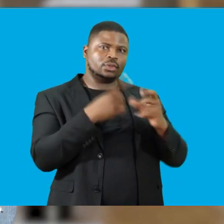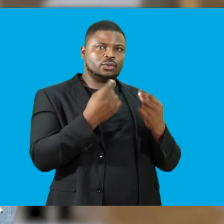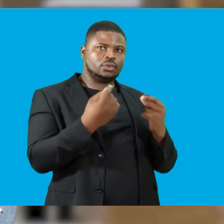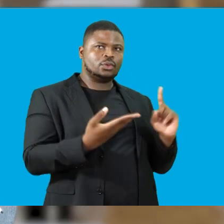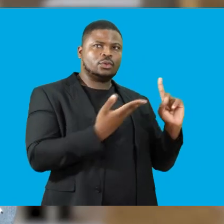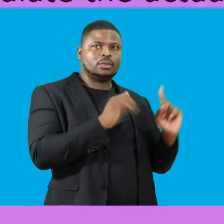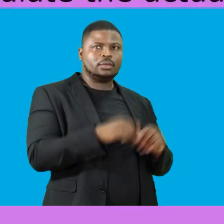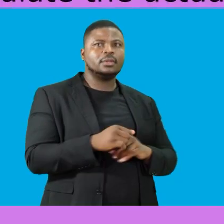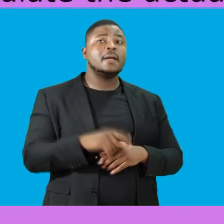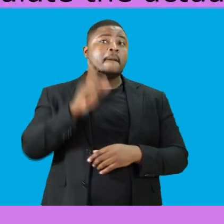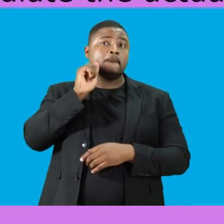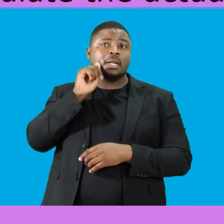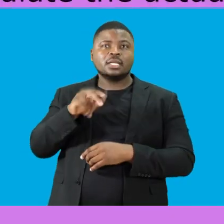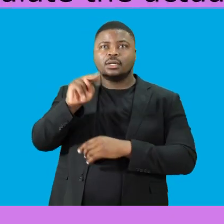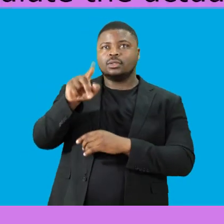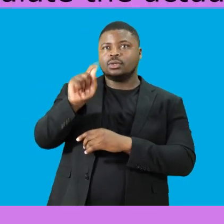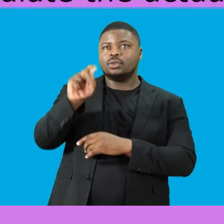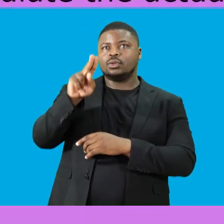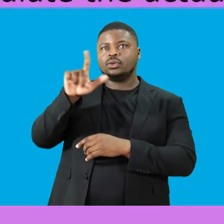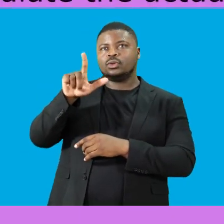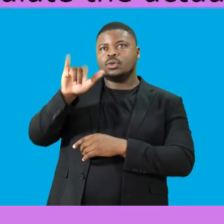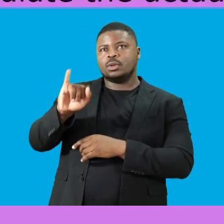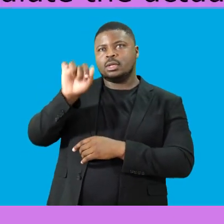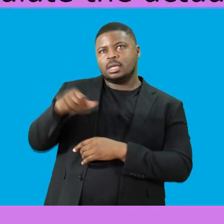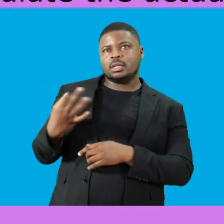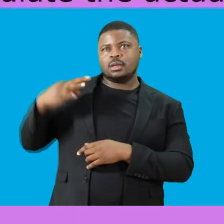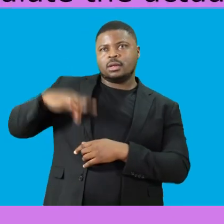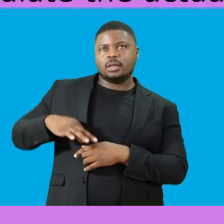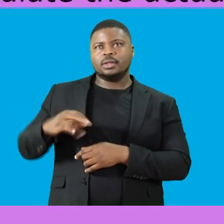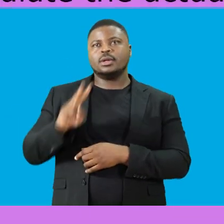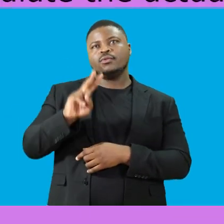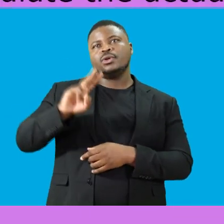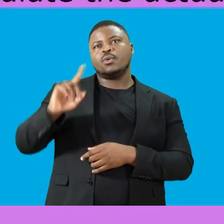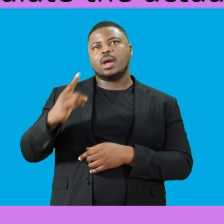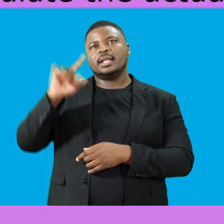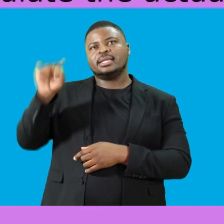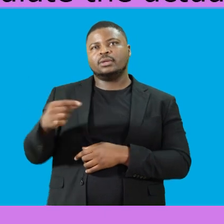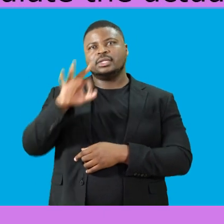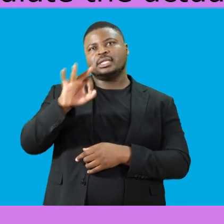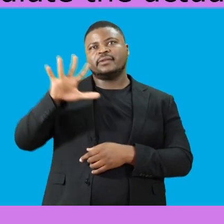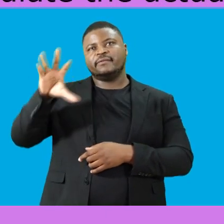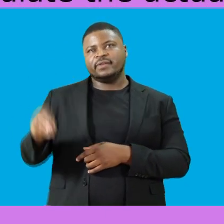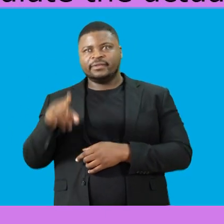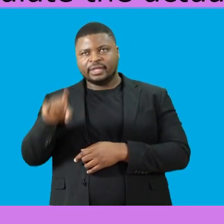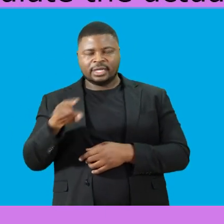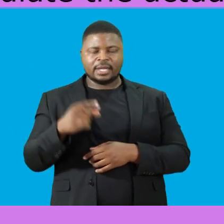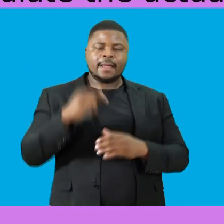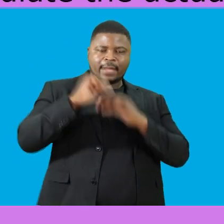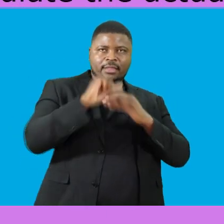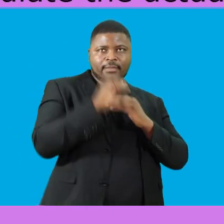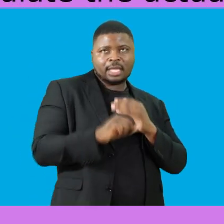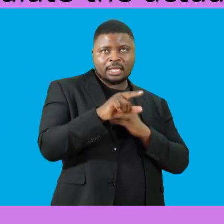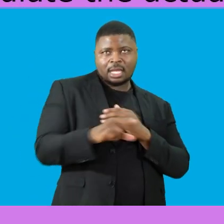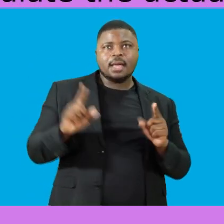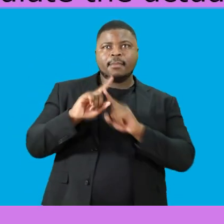got Mr. Ntuli earns 21,350 per month. He spends his money on items displayed on the pie chart. We are